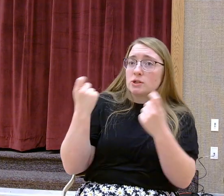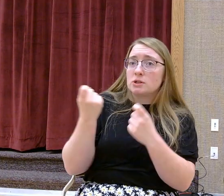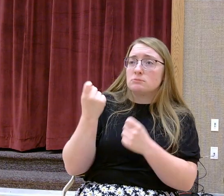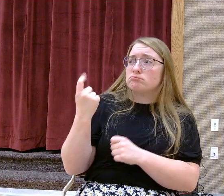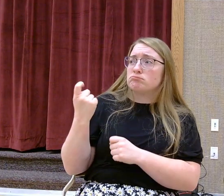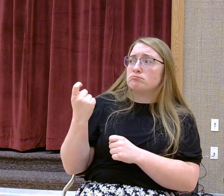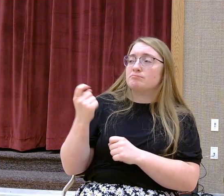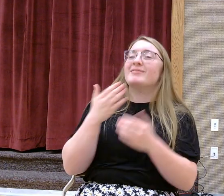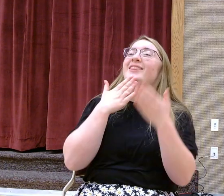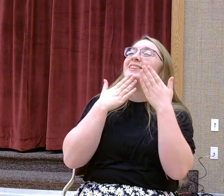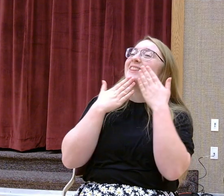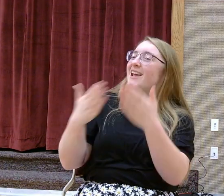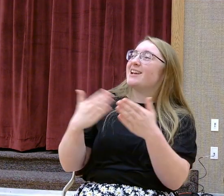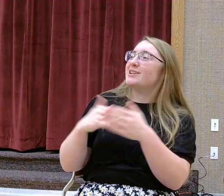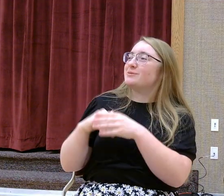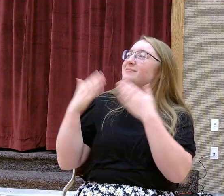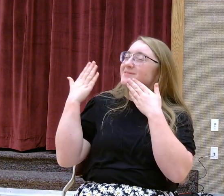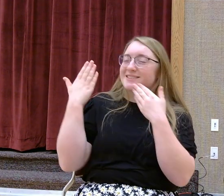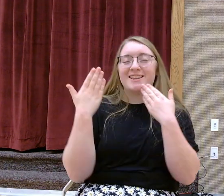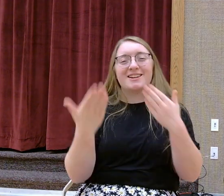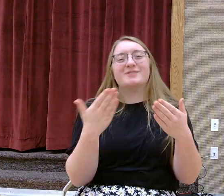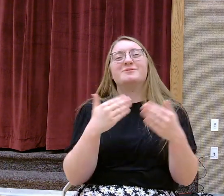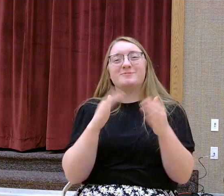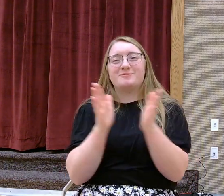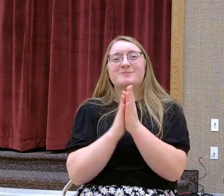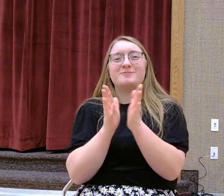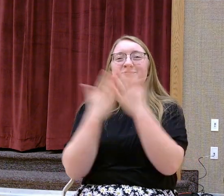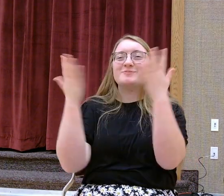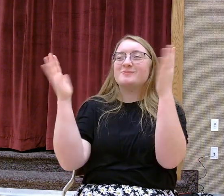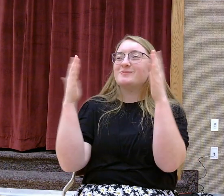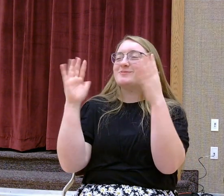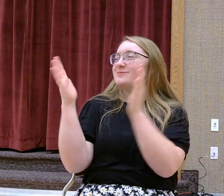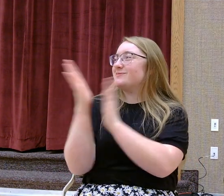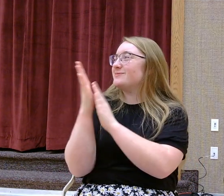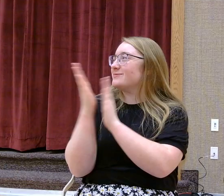Thank you. Okay, thanks. Okay.